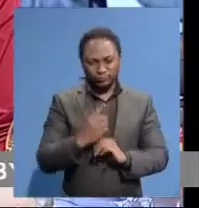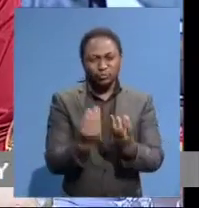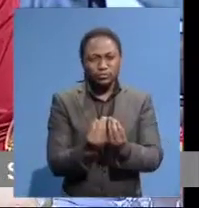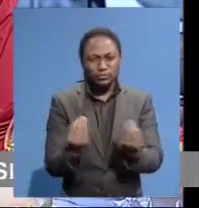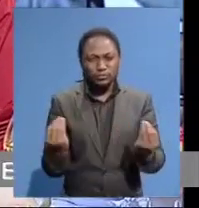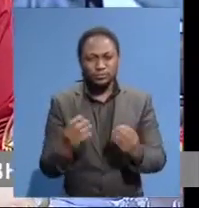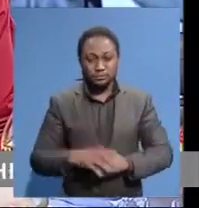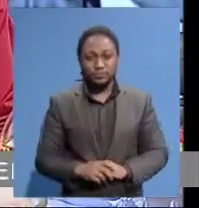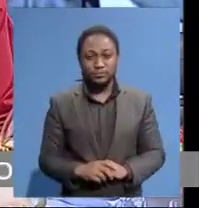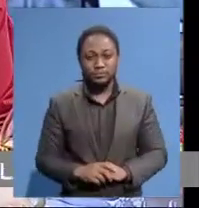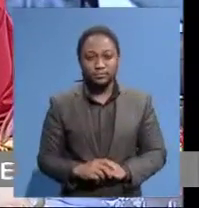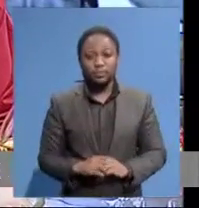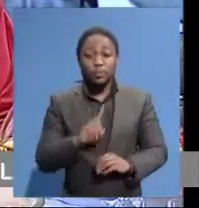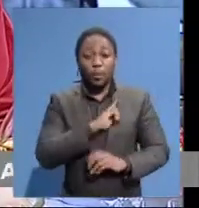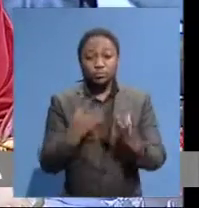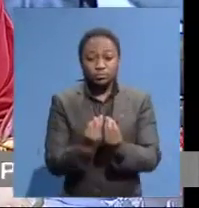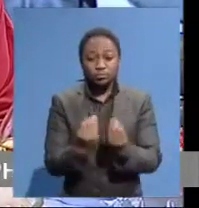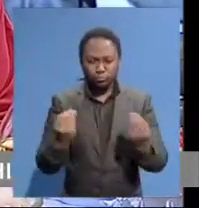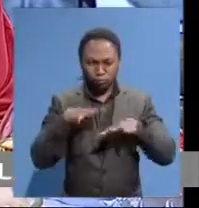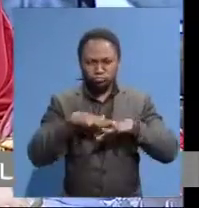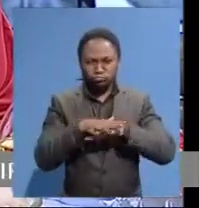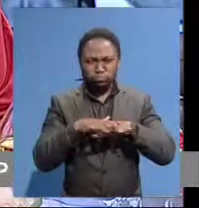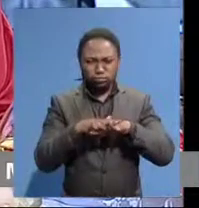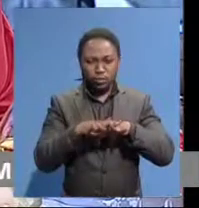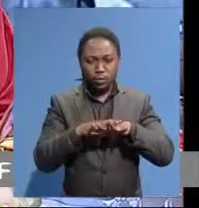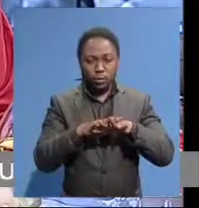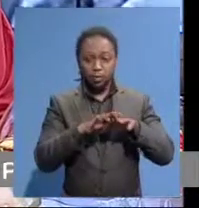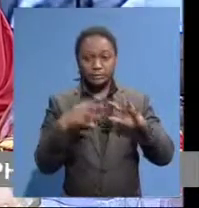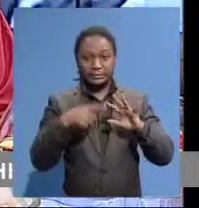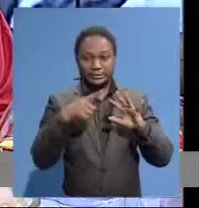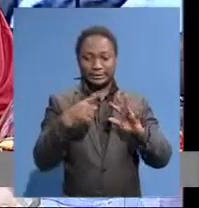Nelson Mandela Children's Hospital, the front page, you'll see him